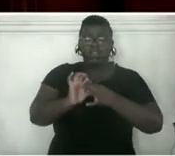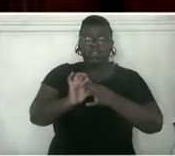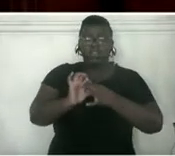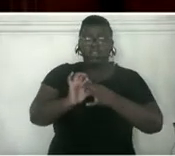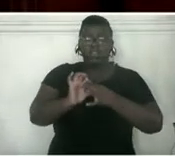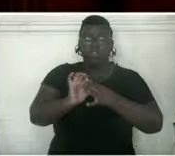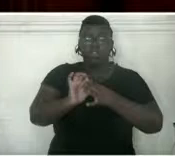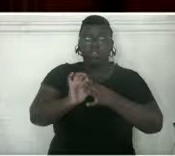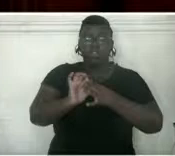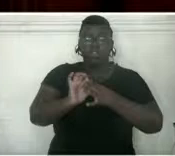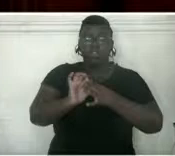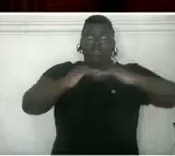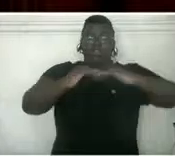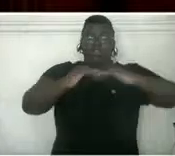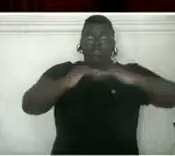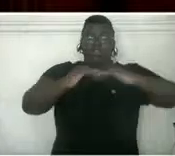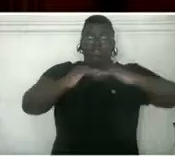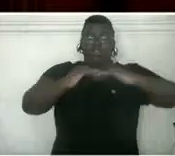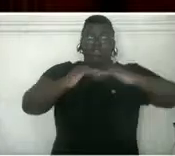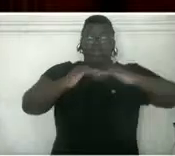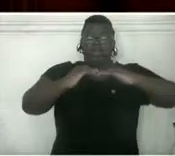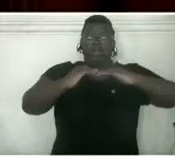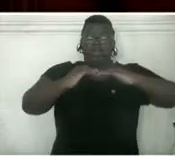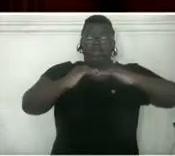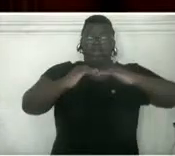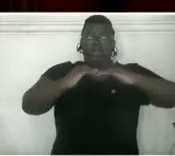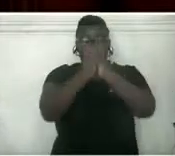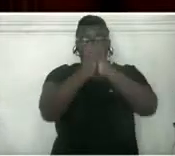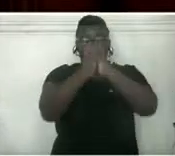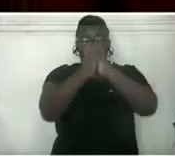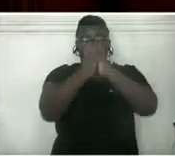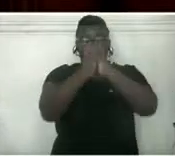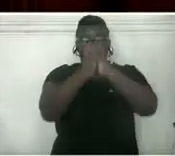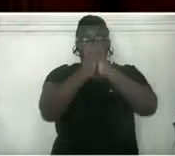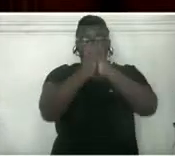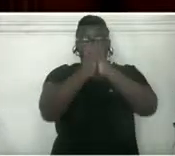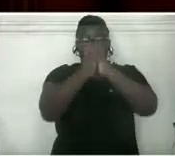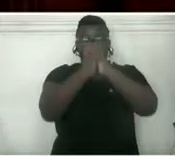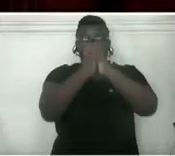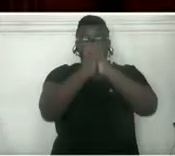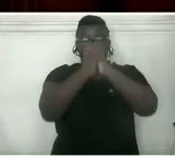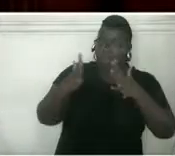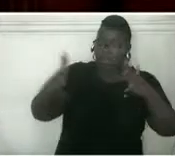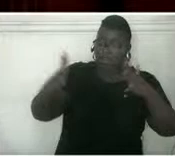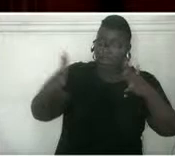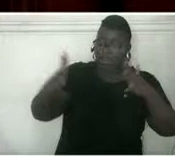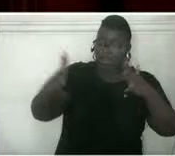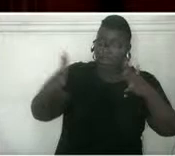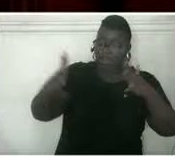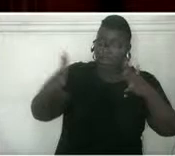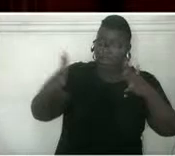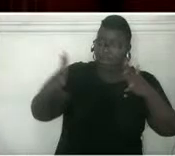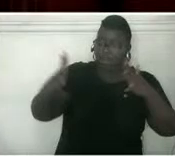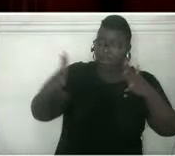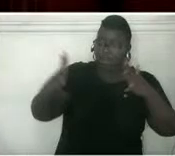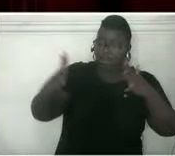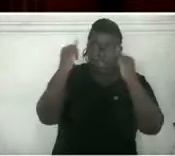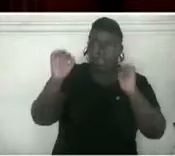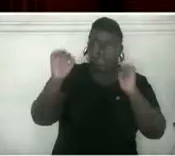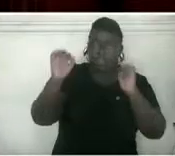building our province together. Siyabonga kakhulu kubantu bakithi ngembono